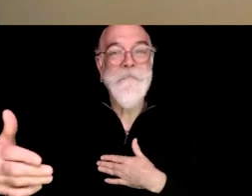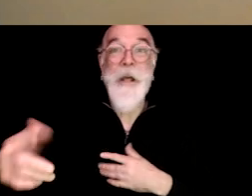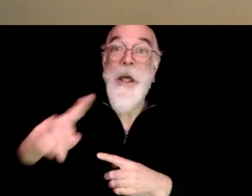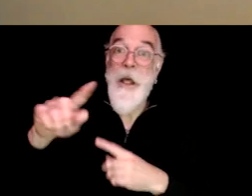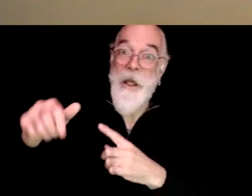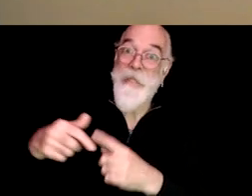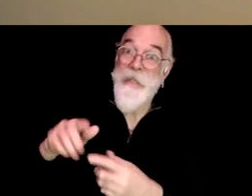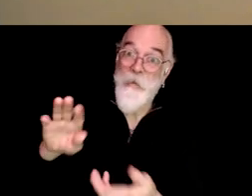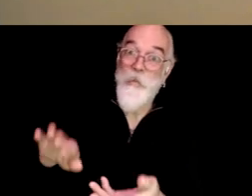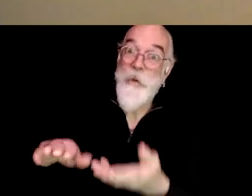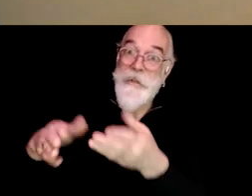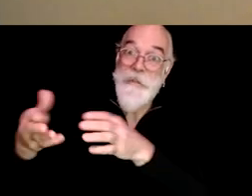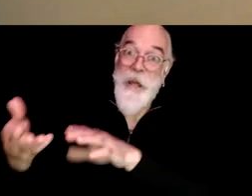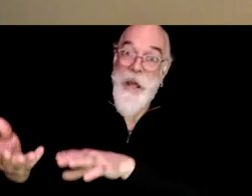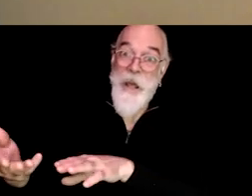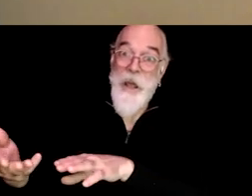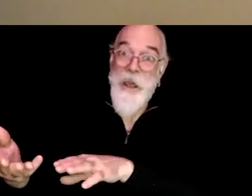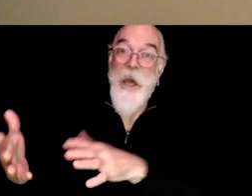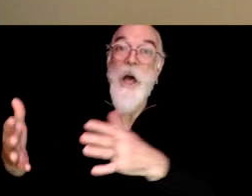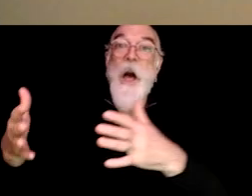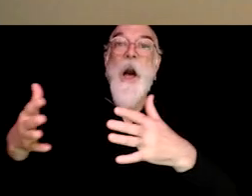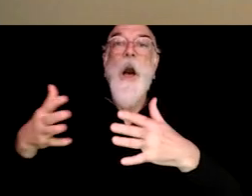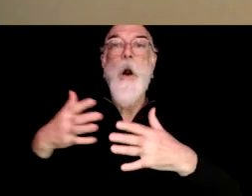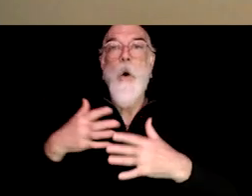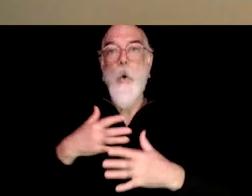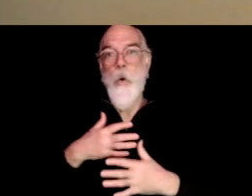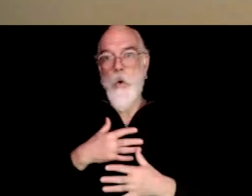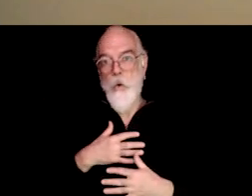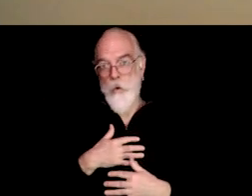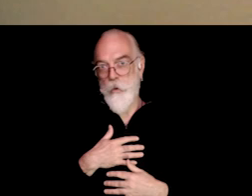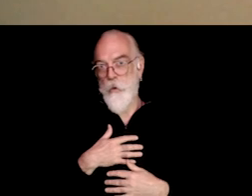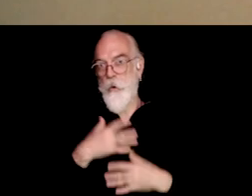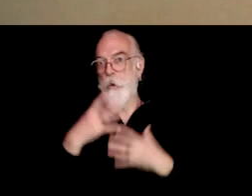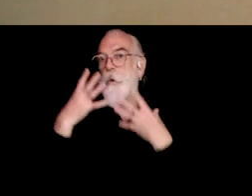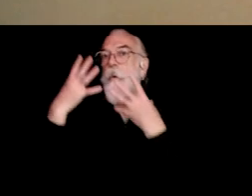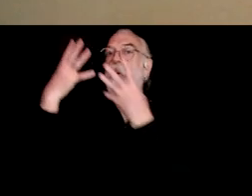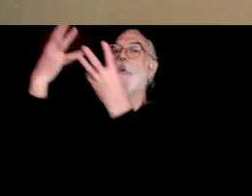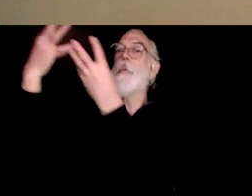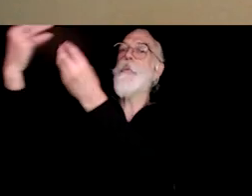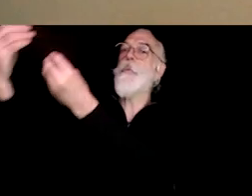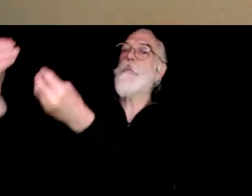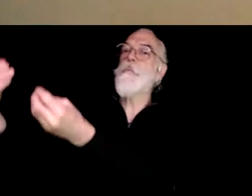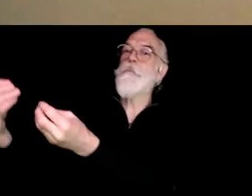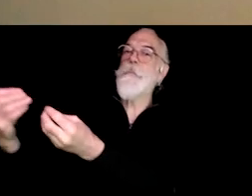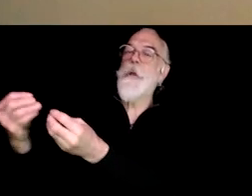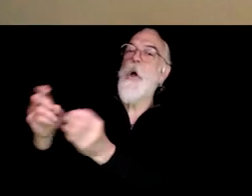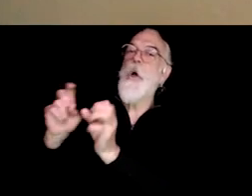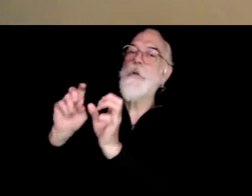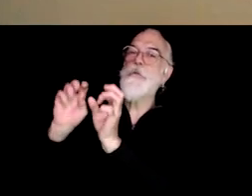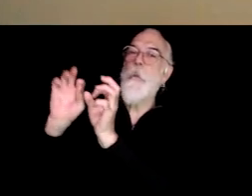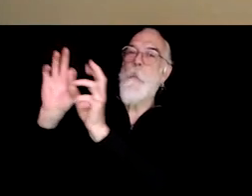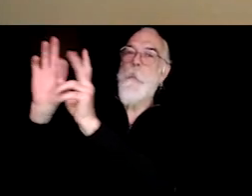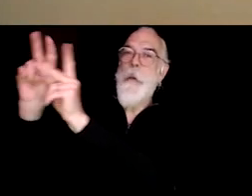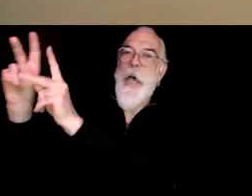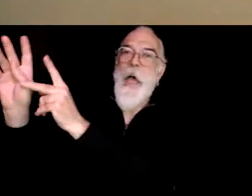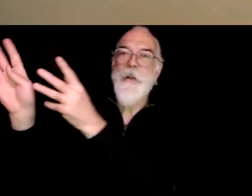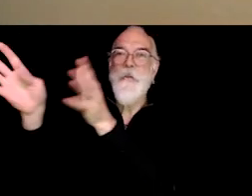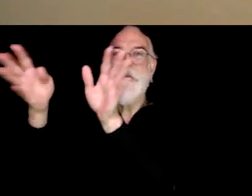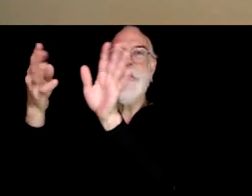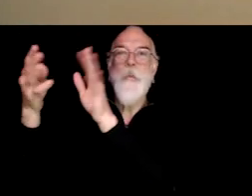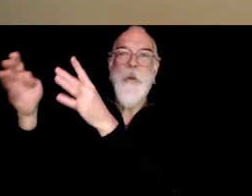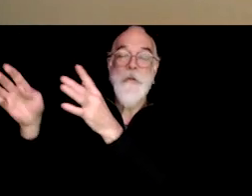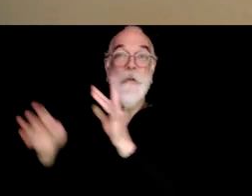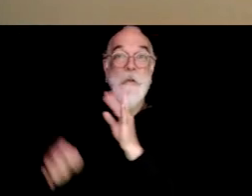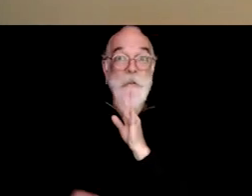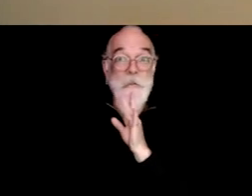breathing returns to the world and the wind with the wind. And spoken words, the